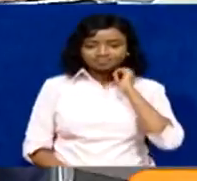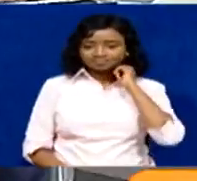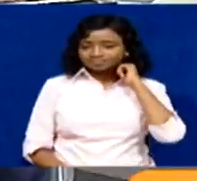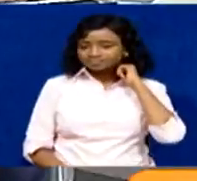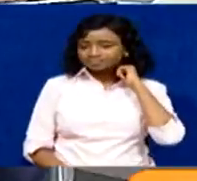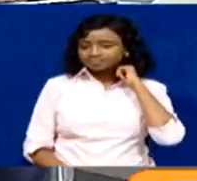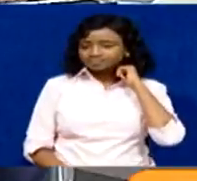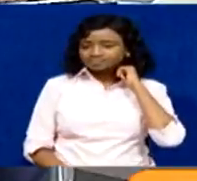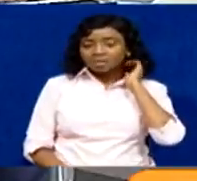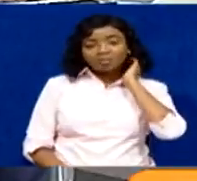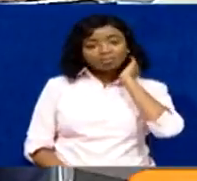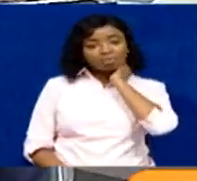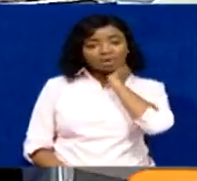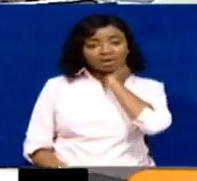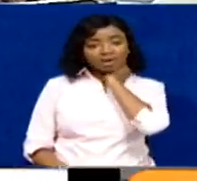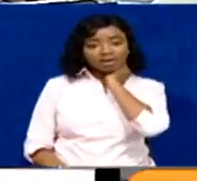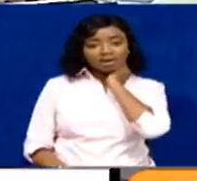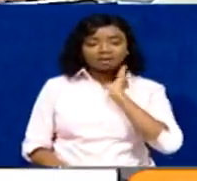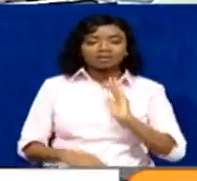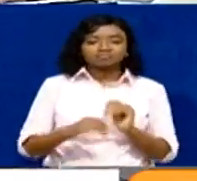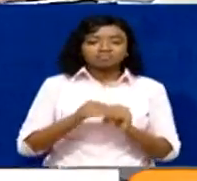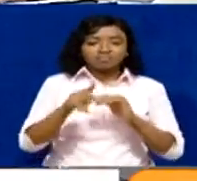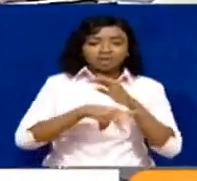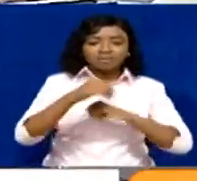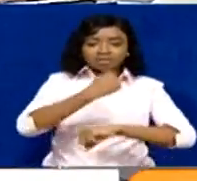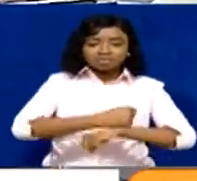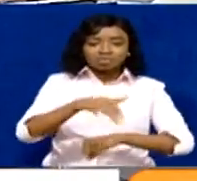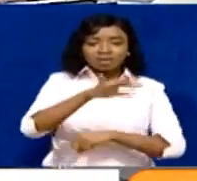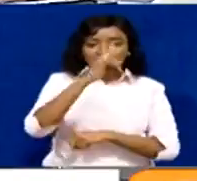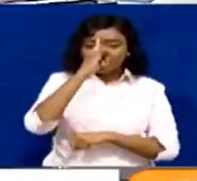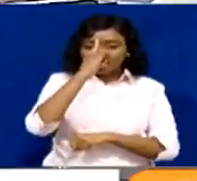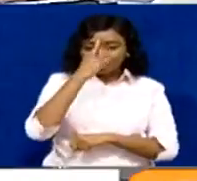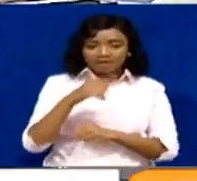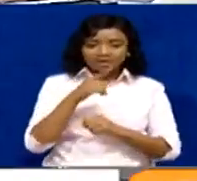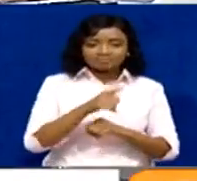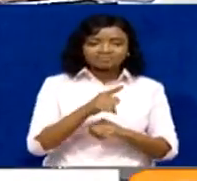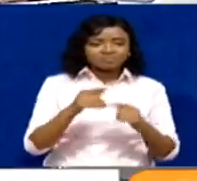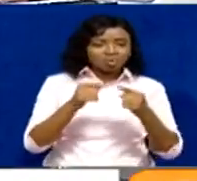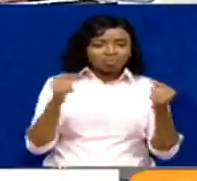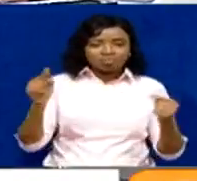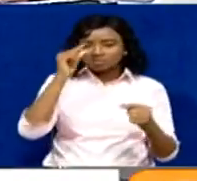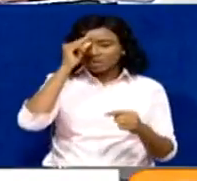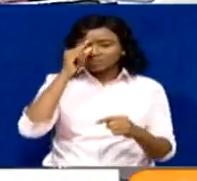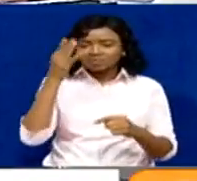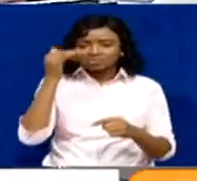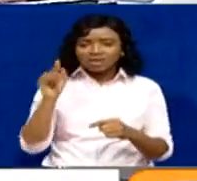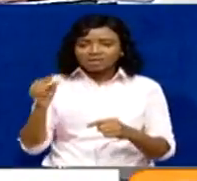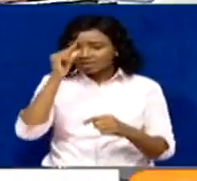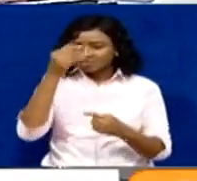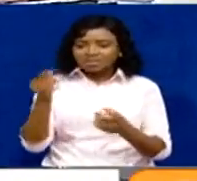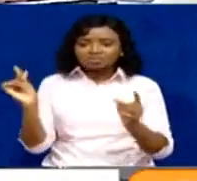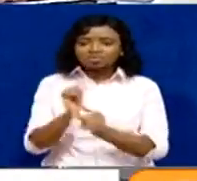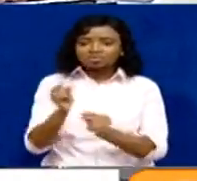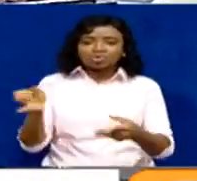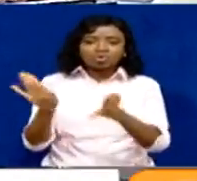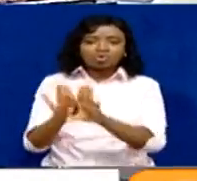Parents and pupils of Murang'a Road Primary School in Nairobi's Ngara area are protesting the move by the government to suddenly close down the school